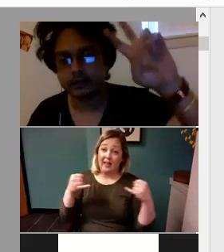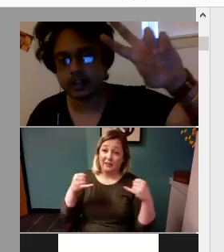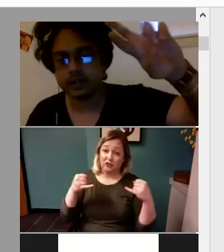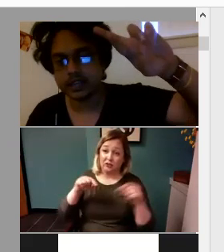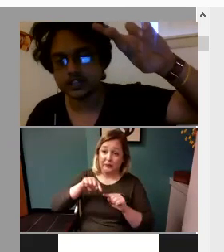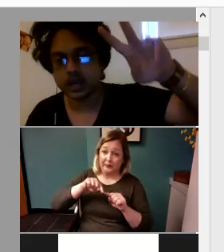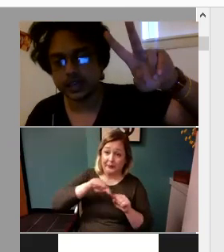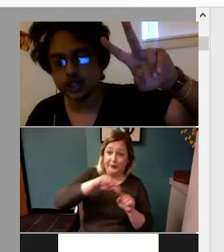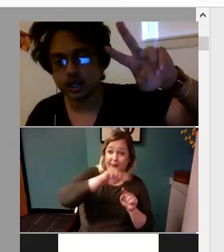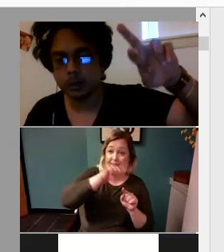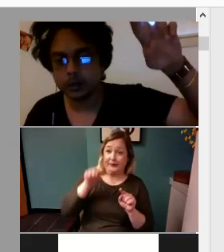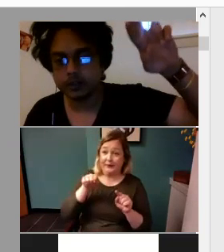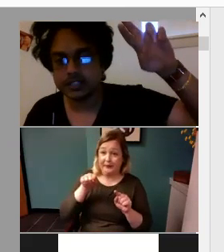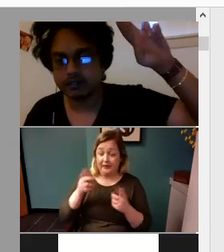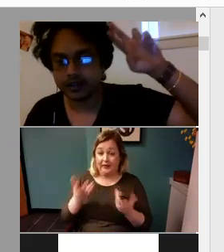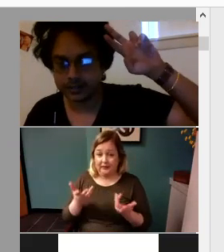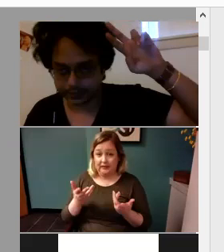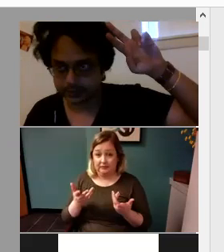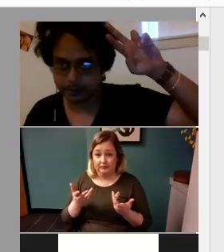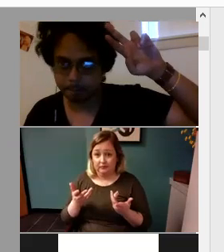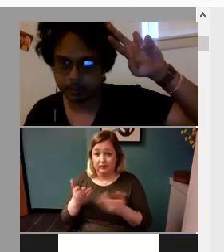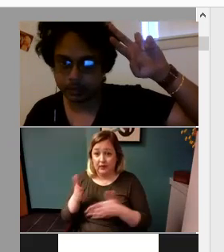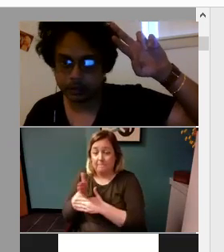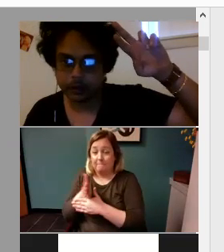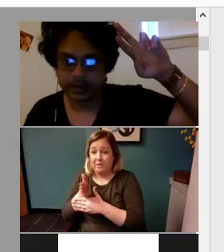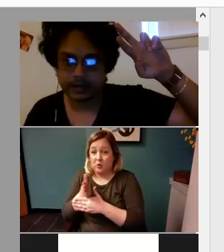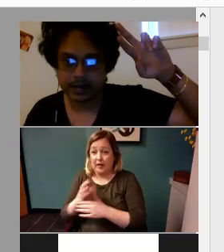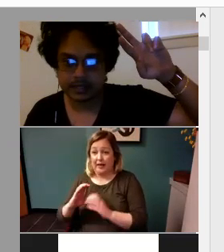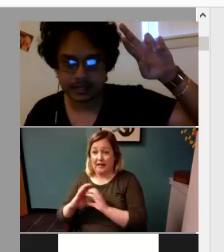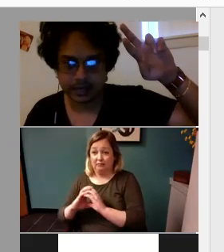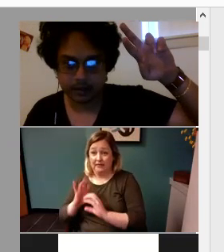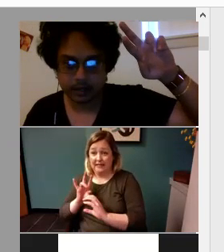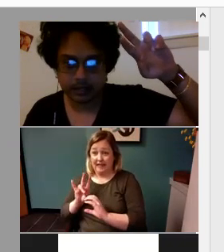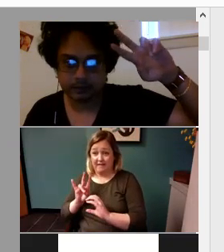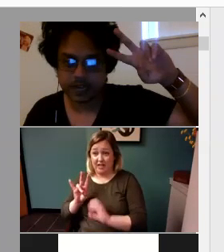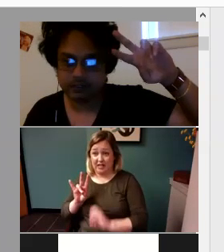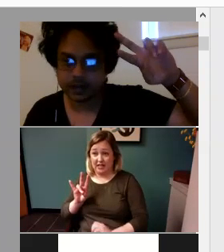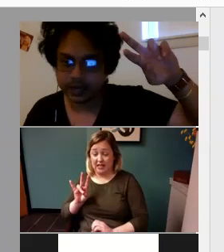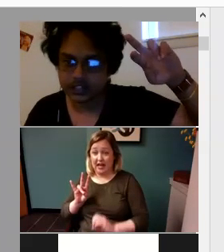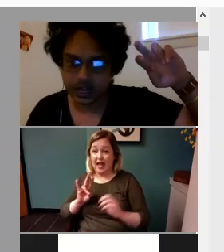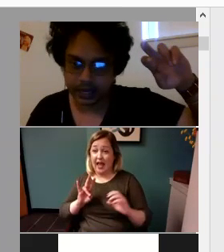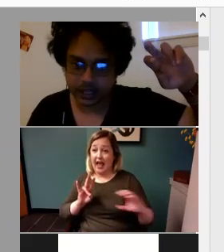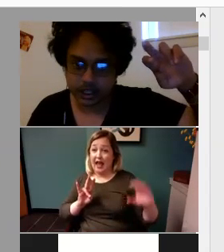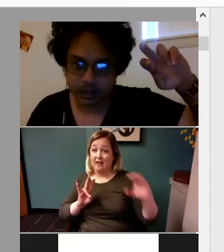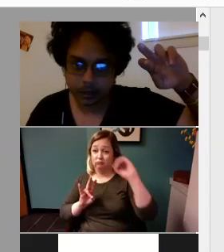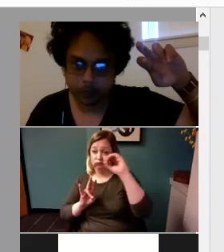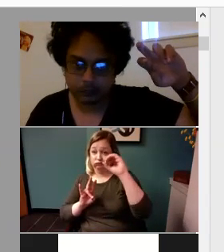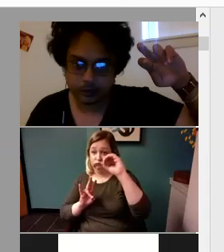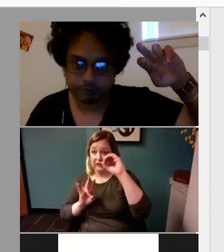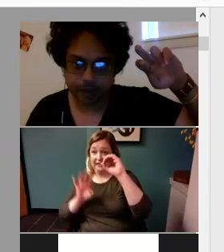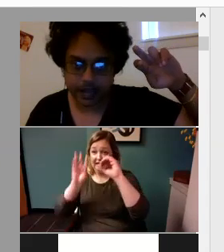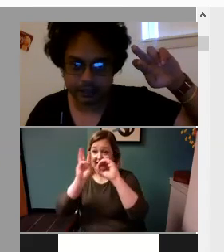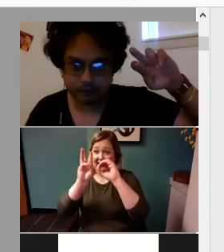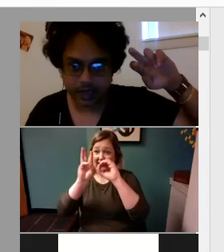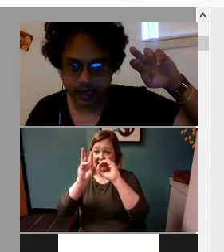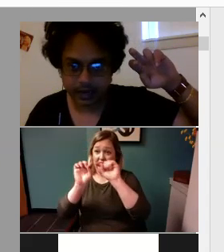let's say that we have an extra edge between 7 and 6. Right. And let's say that we have an extra edge